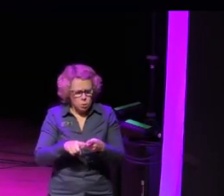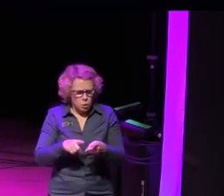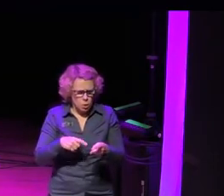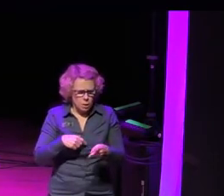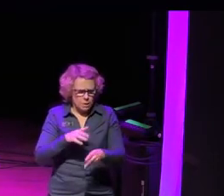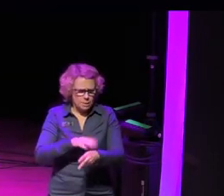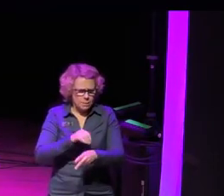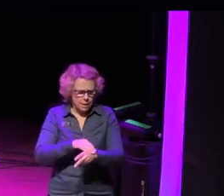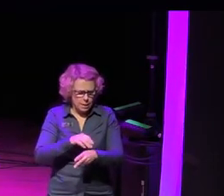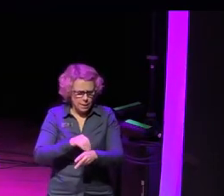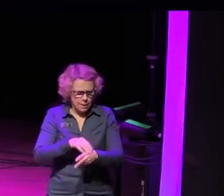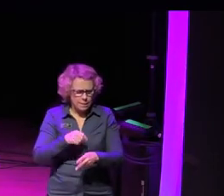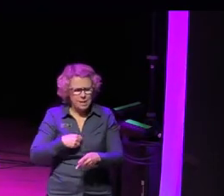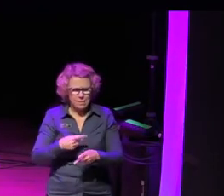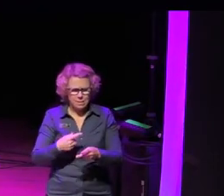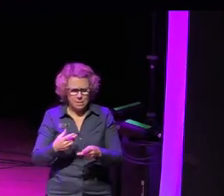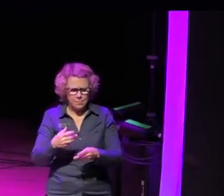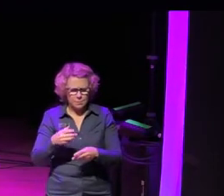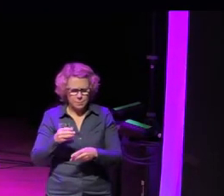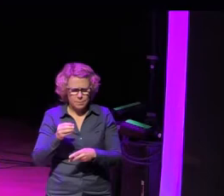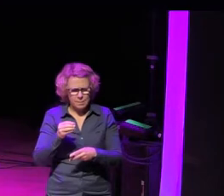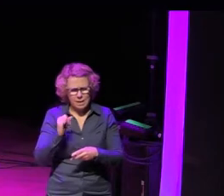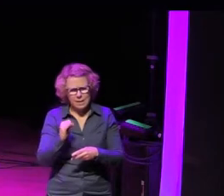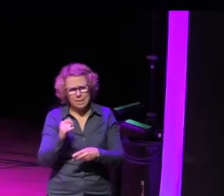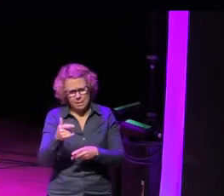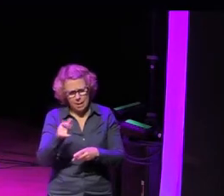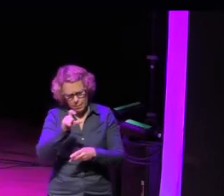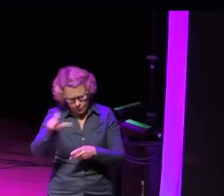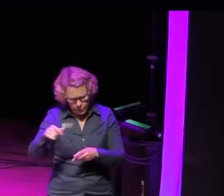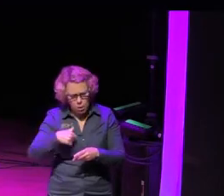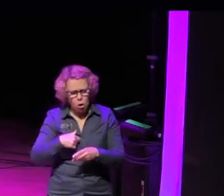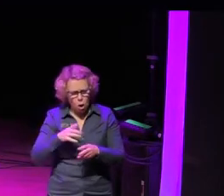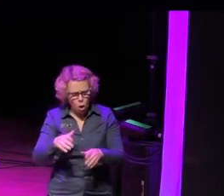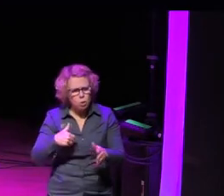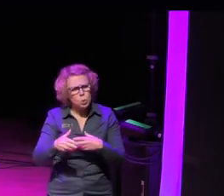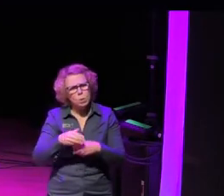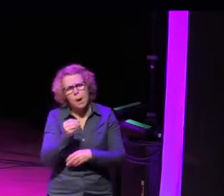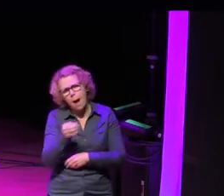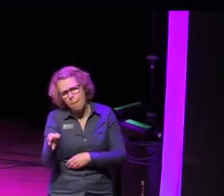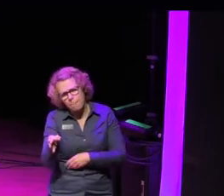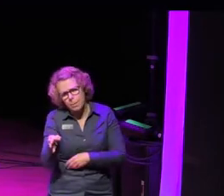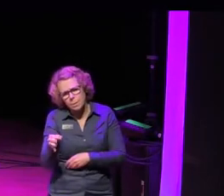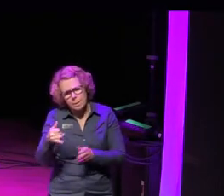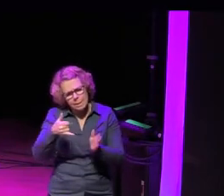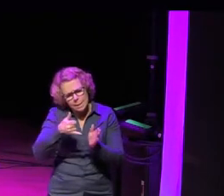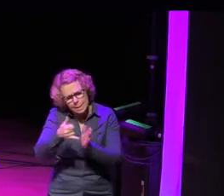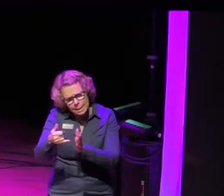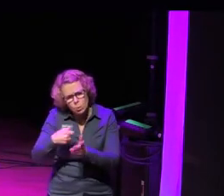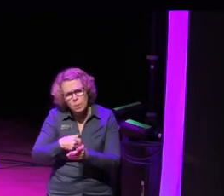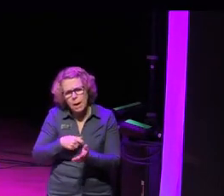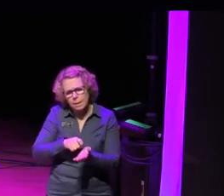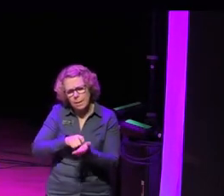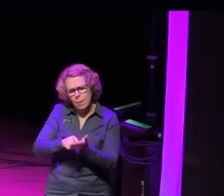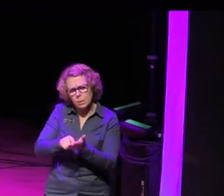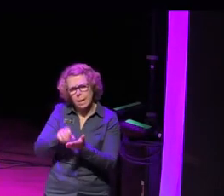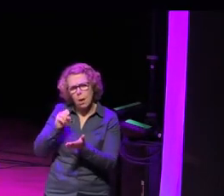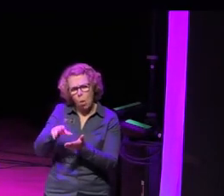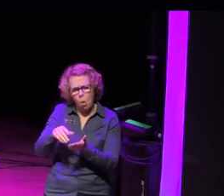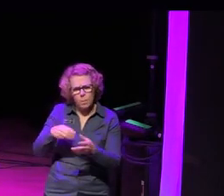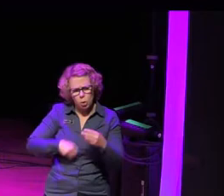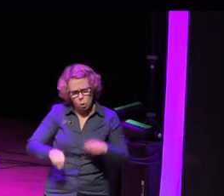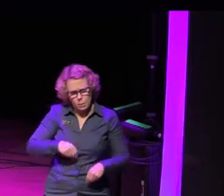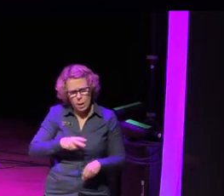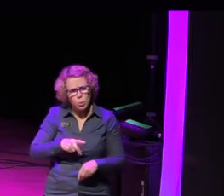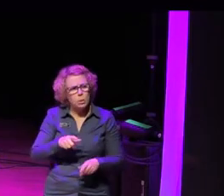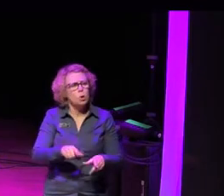developed an app where you can actually at a low level report corruption when you meet it, and then aggregate